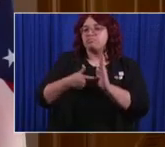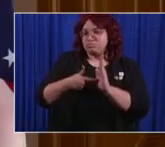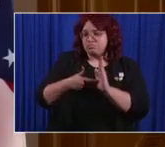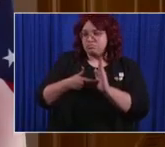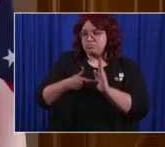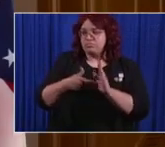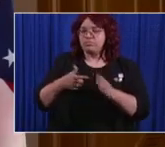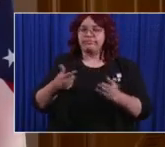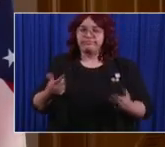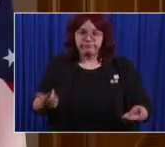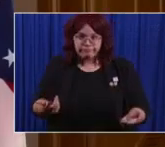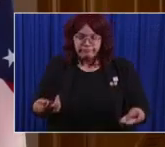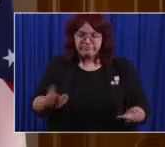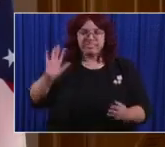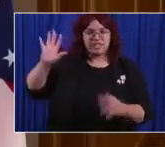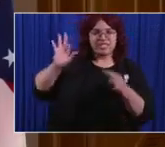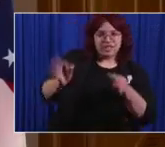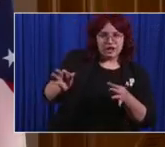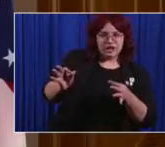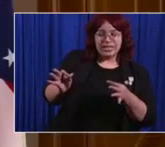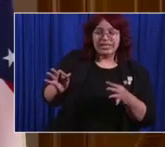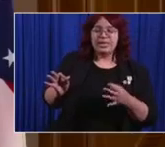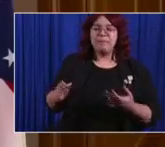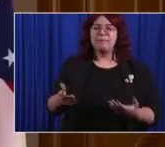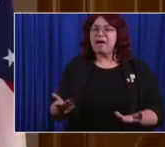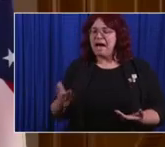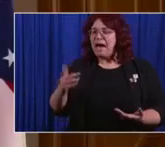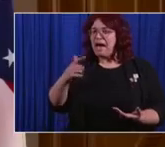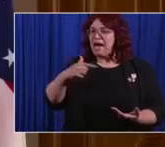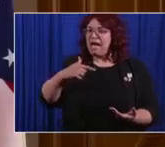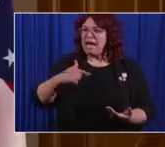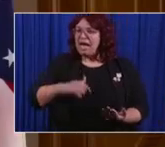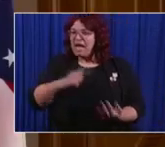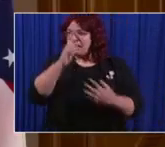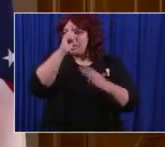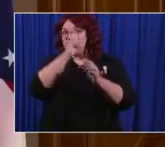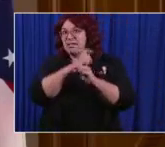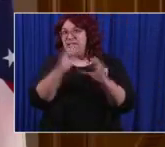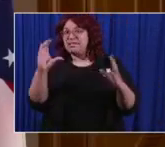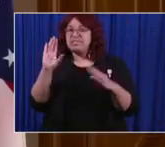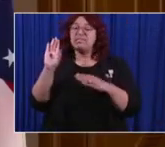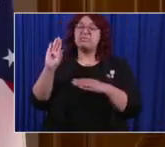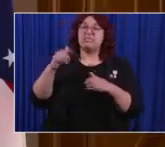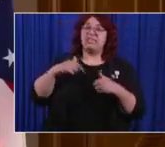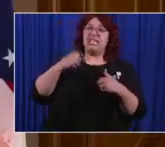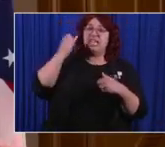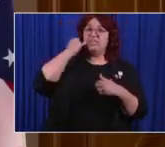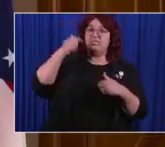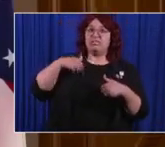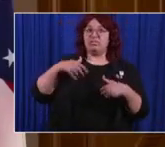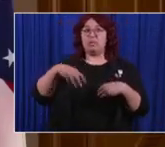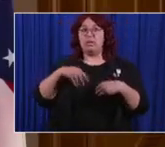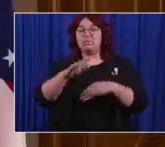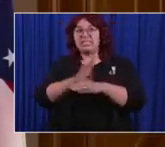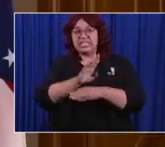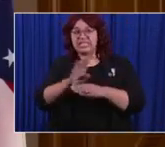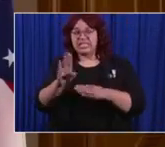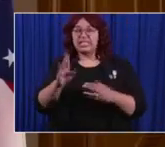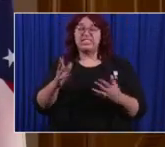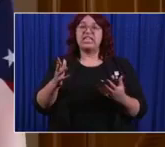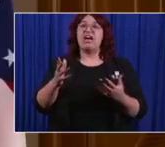them. They can do whatever they want, but I think it's tough for them to enforce a rule that said vaccinated